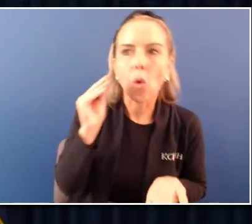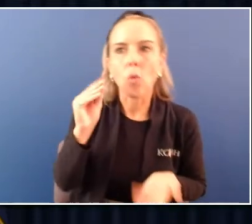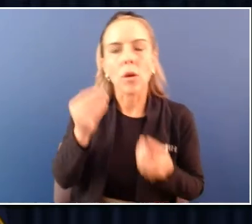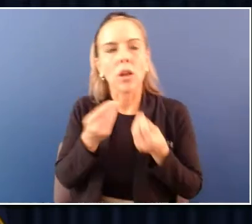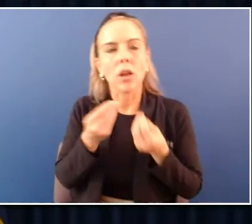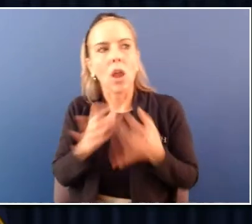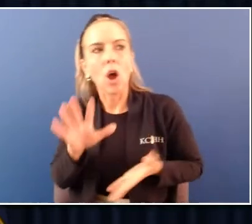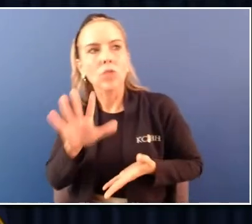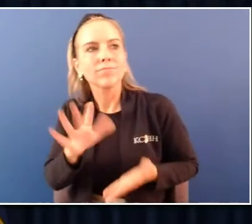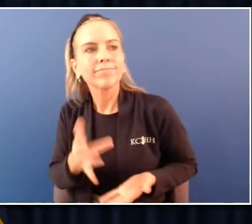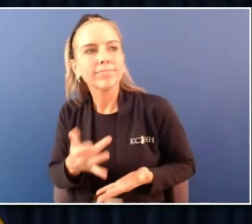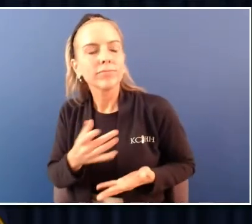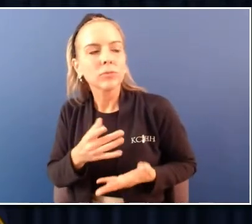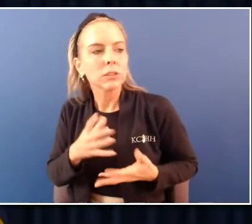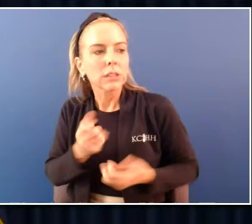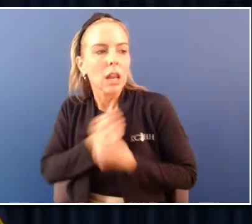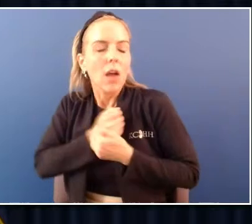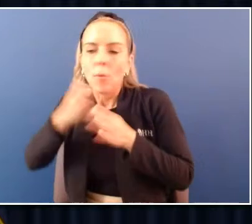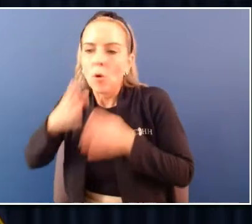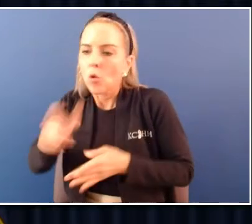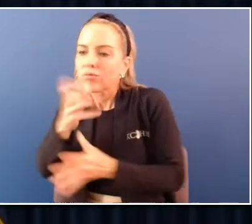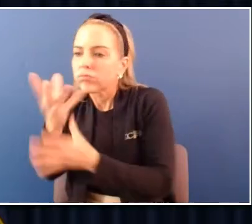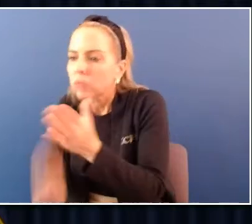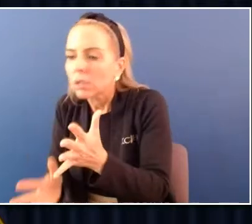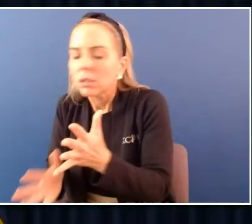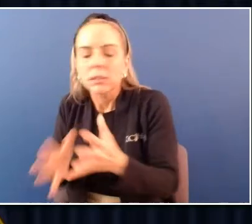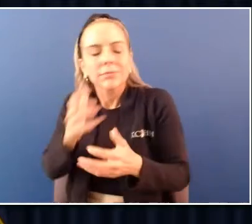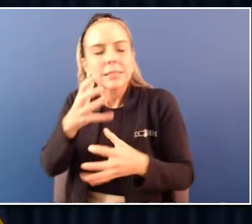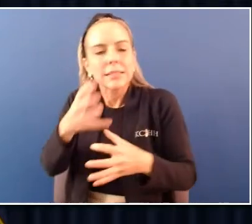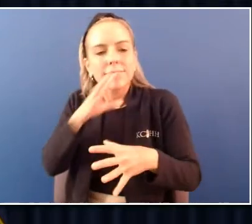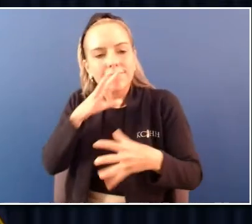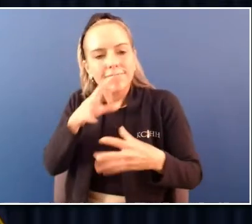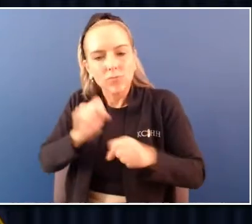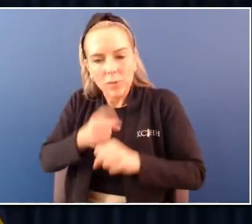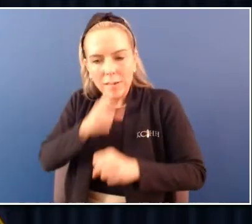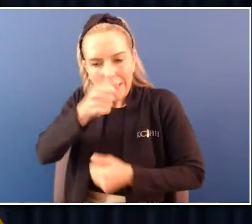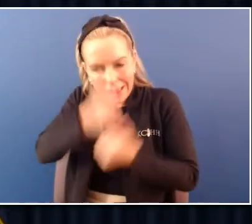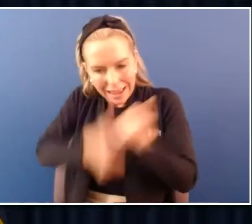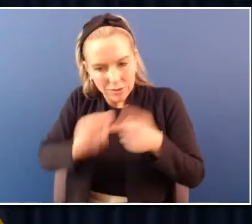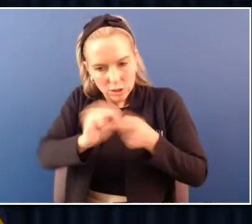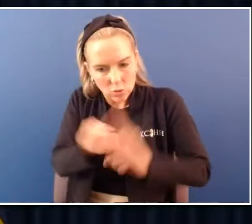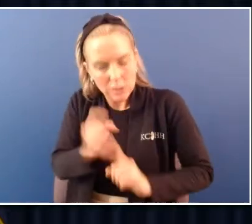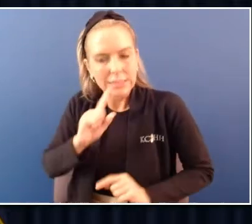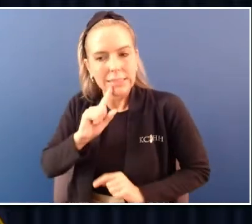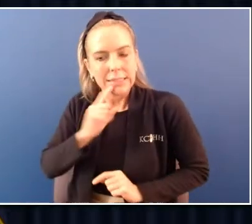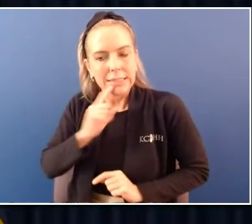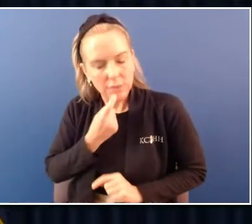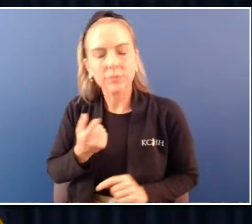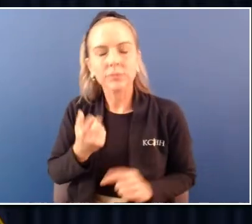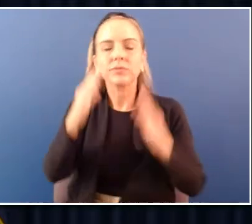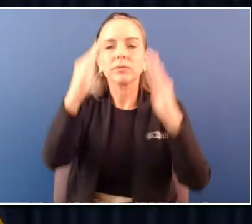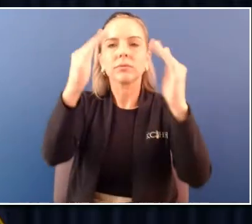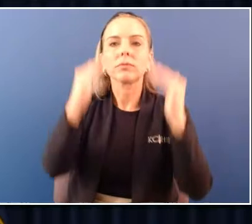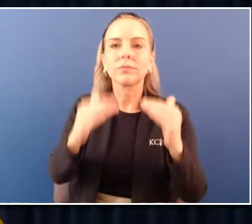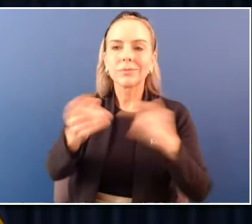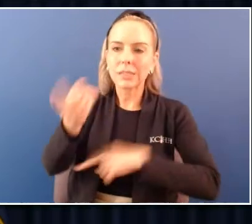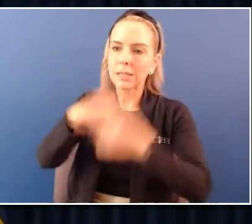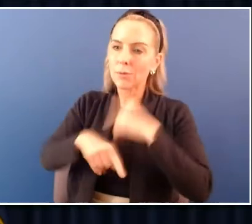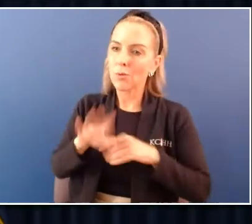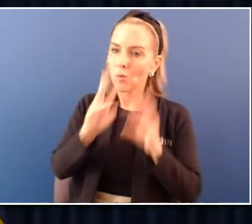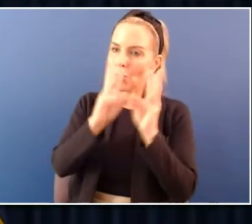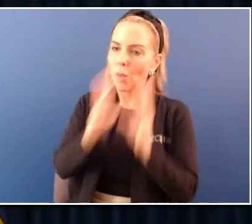take every single one of them seriously. And we have some upcoming weather, because we always